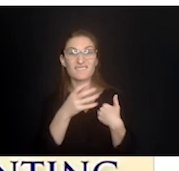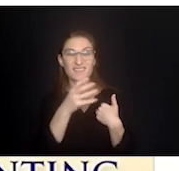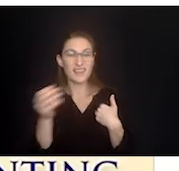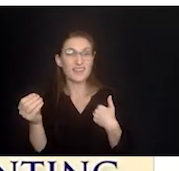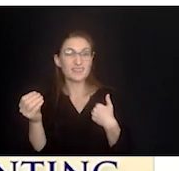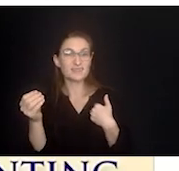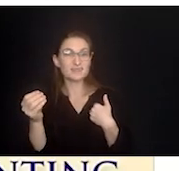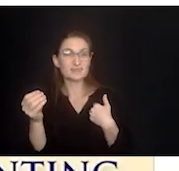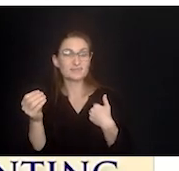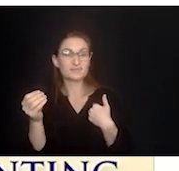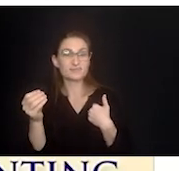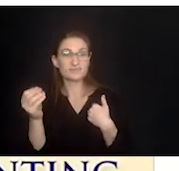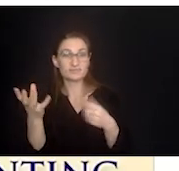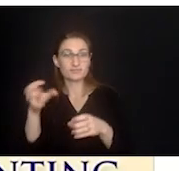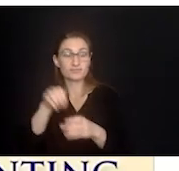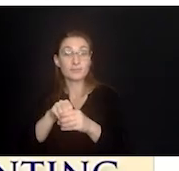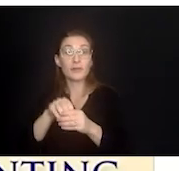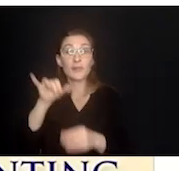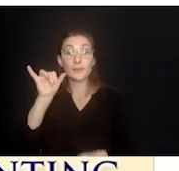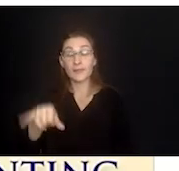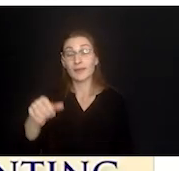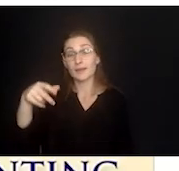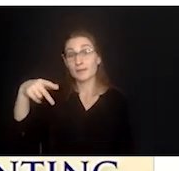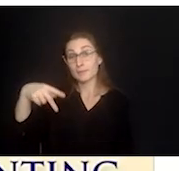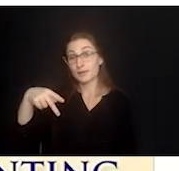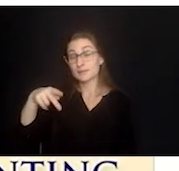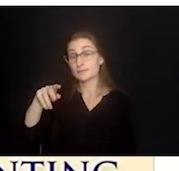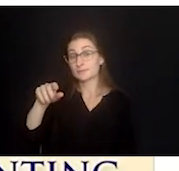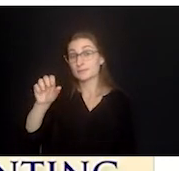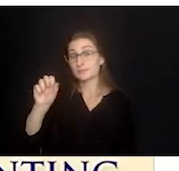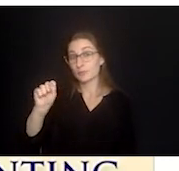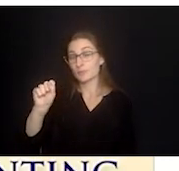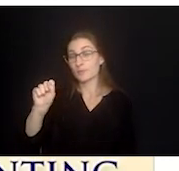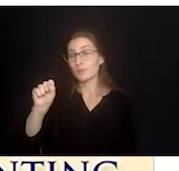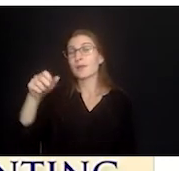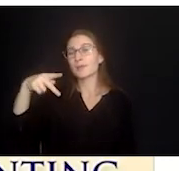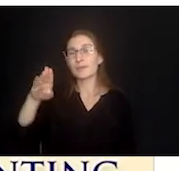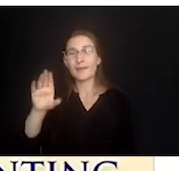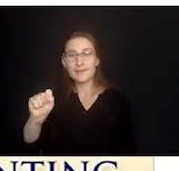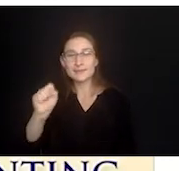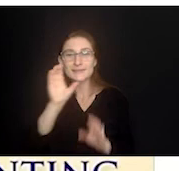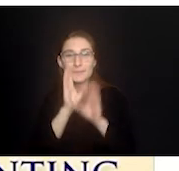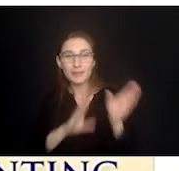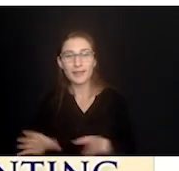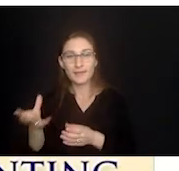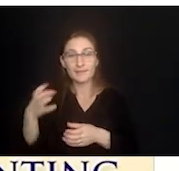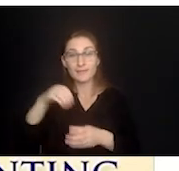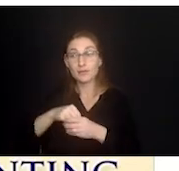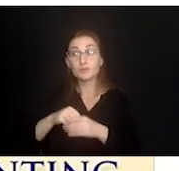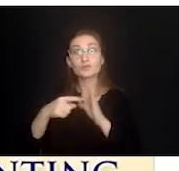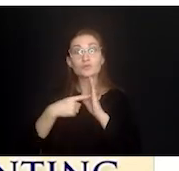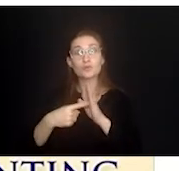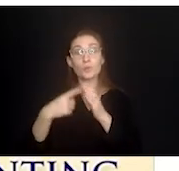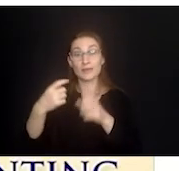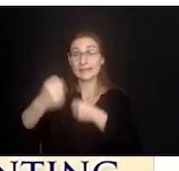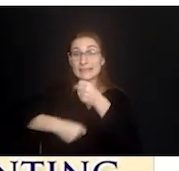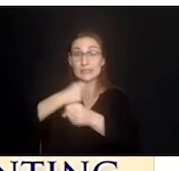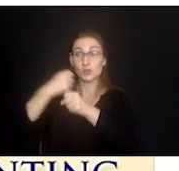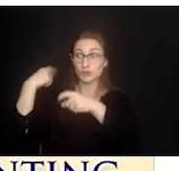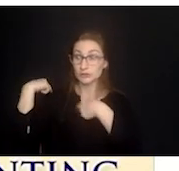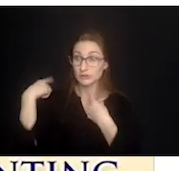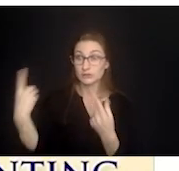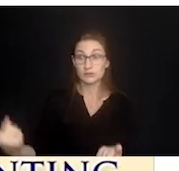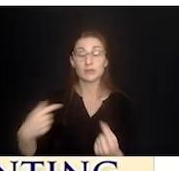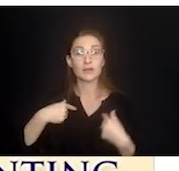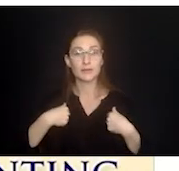and captures the entire series for using the Positive Behavior Support Plan at home. I will be